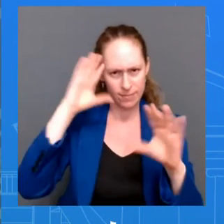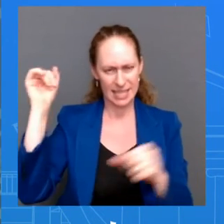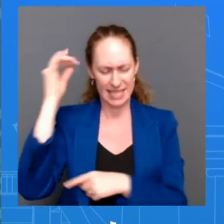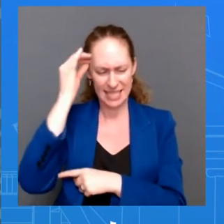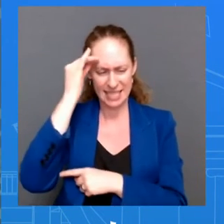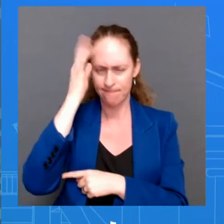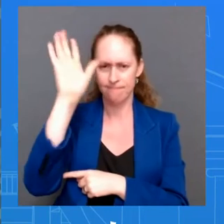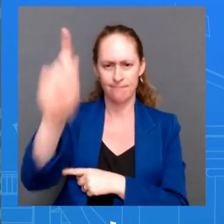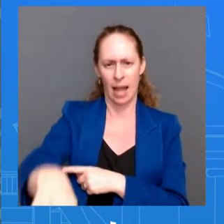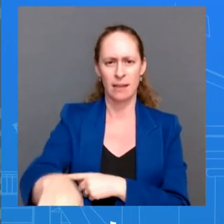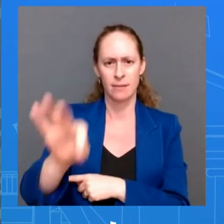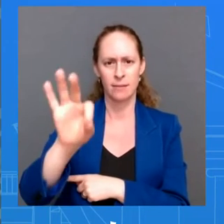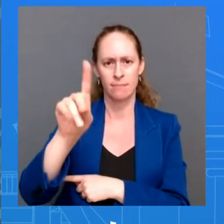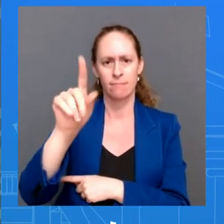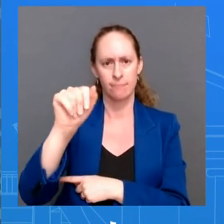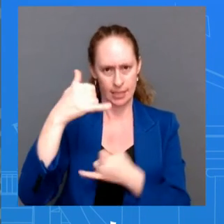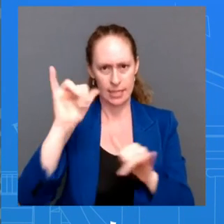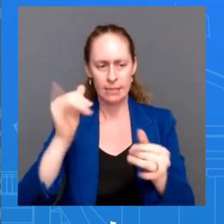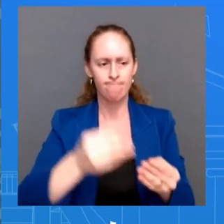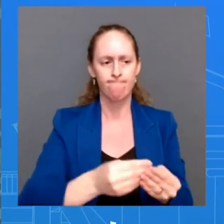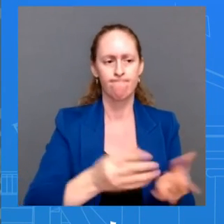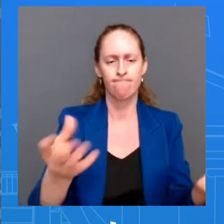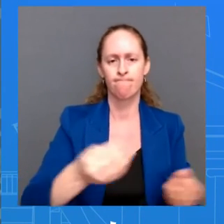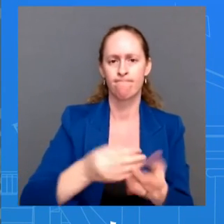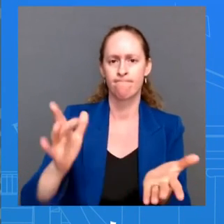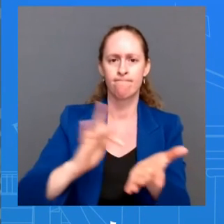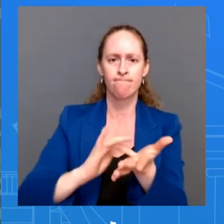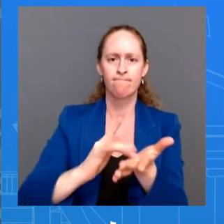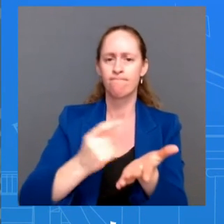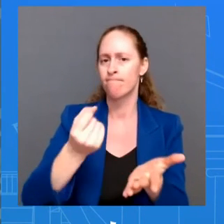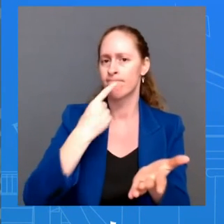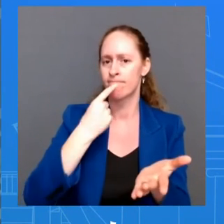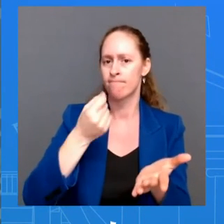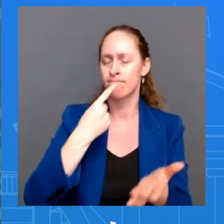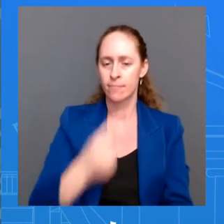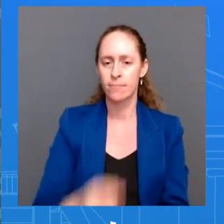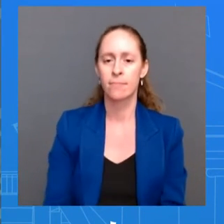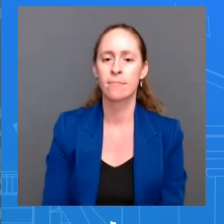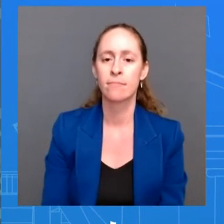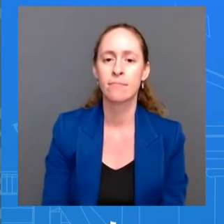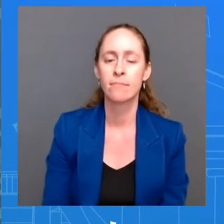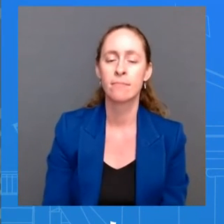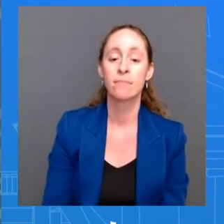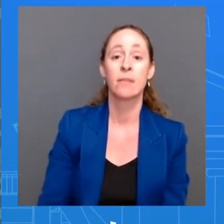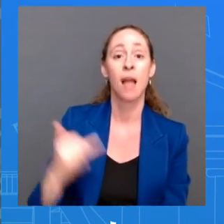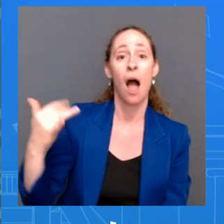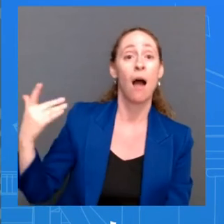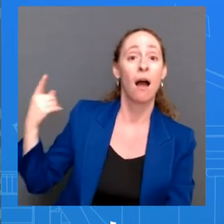he asked DOJ to make sure that women can travel safely